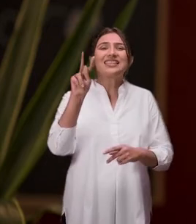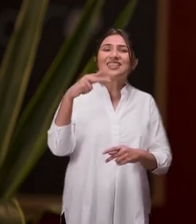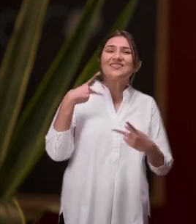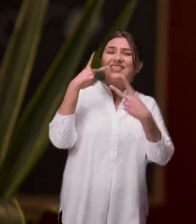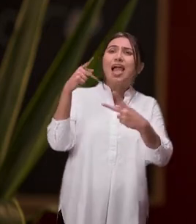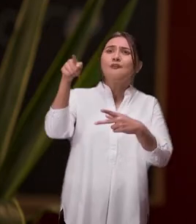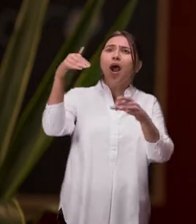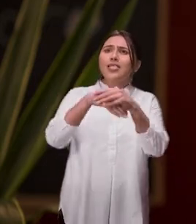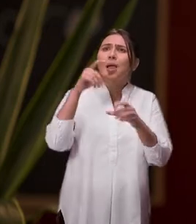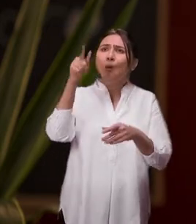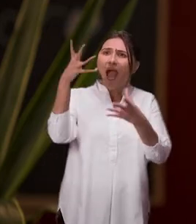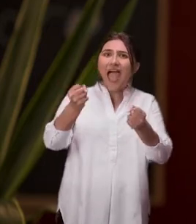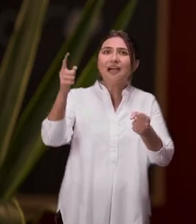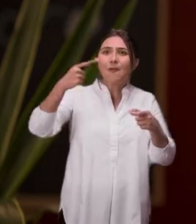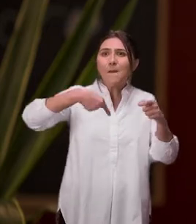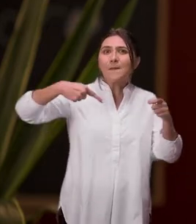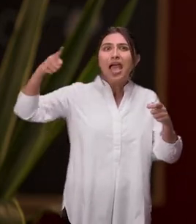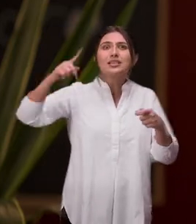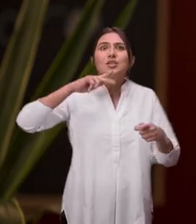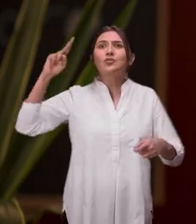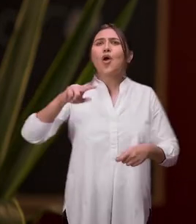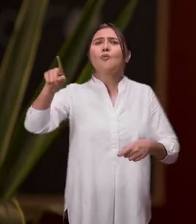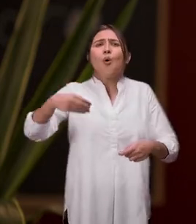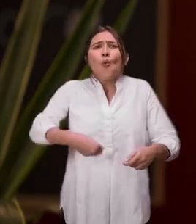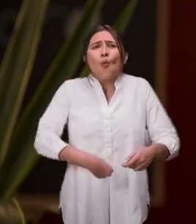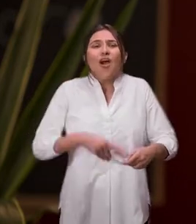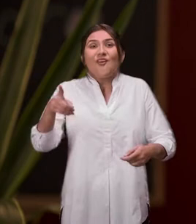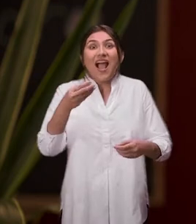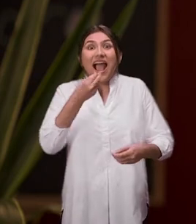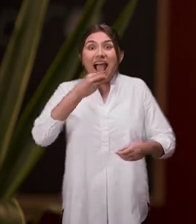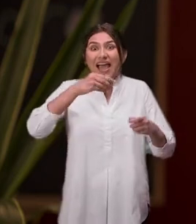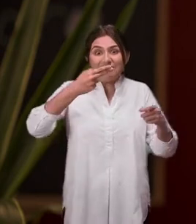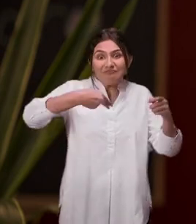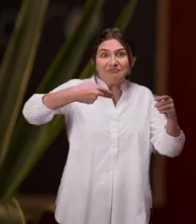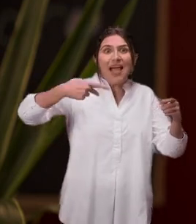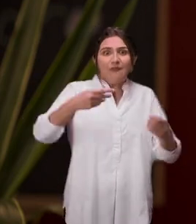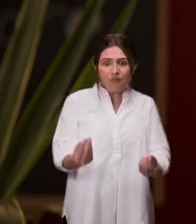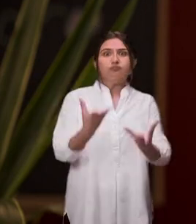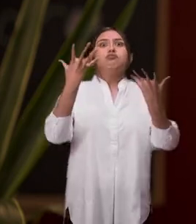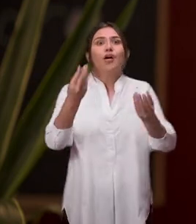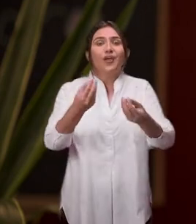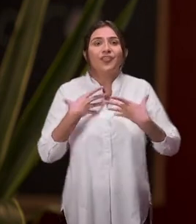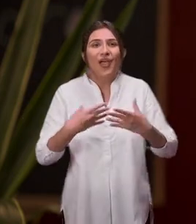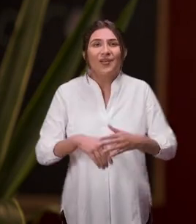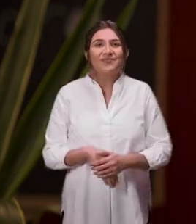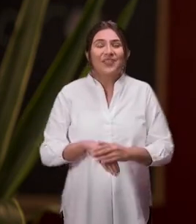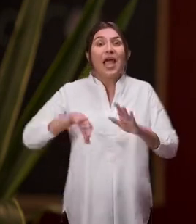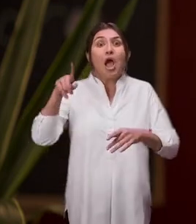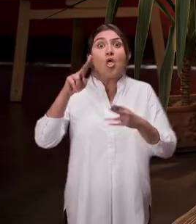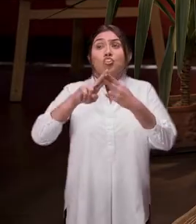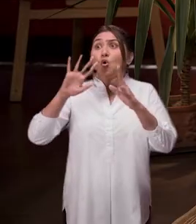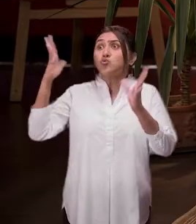watch a TV show about a boy who had a magic pencil. If he was hungry, he drew a bowl of curry and it